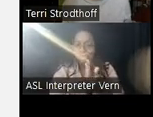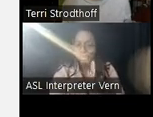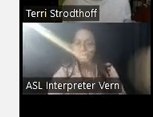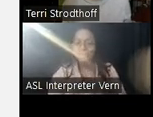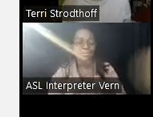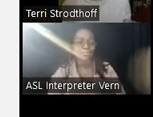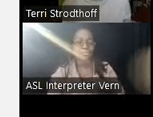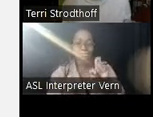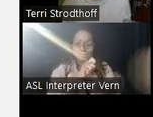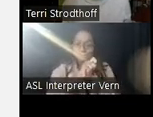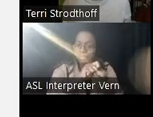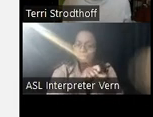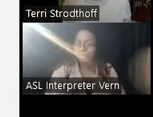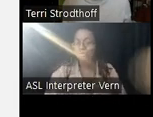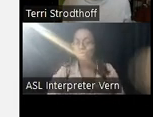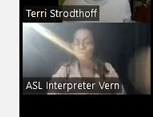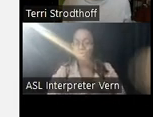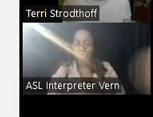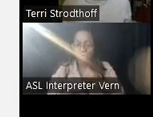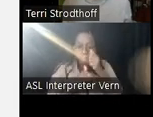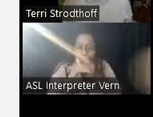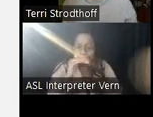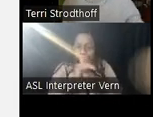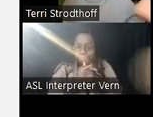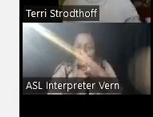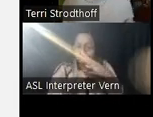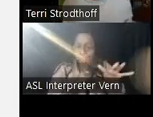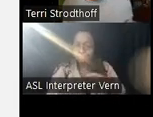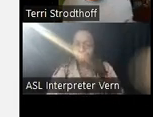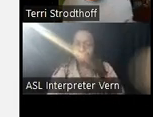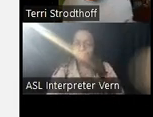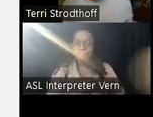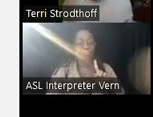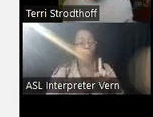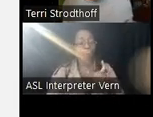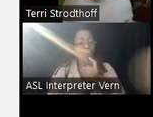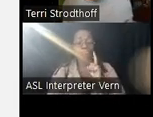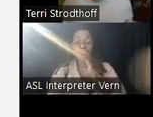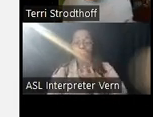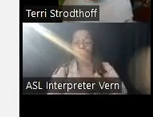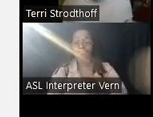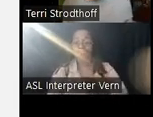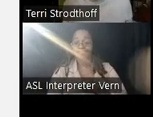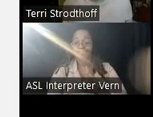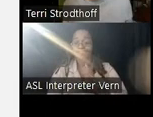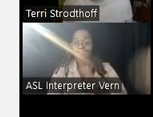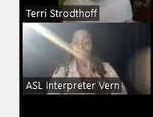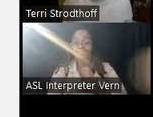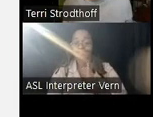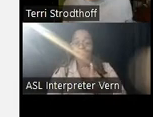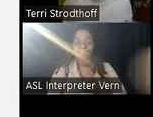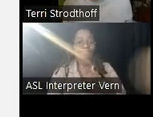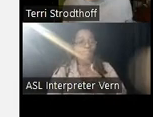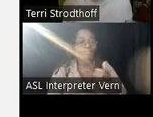humiliation, walking around in a silent treatment. All of this manifests in control and coercion, and threats and